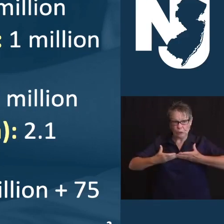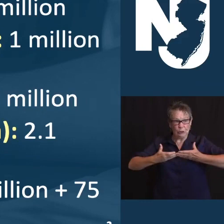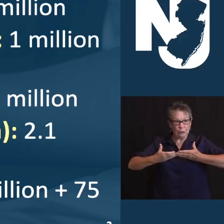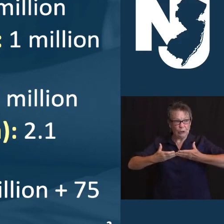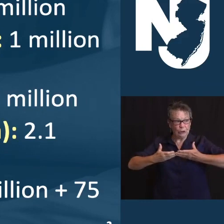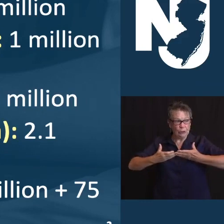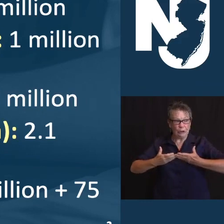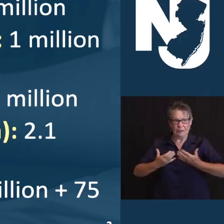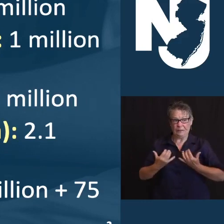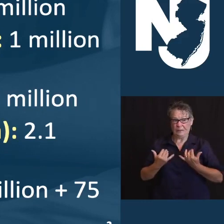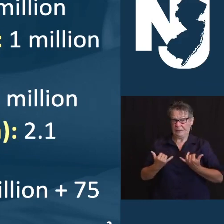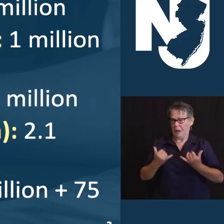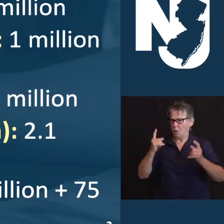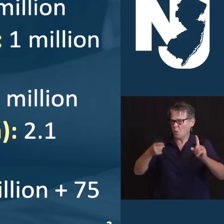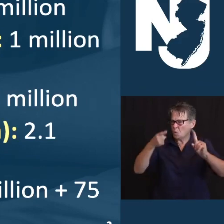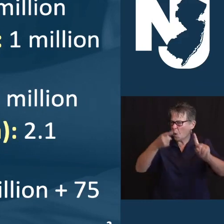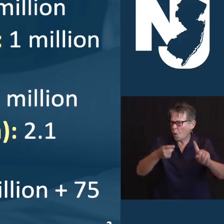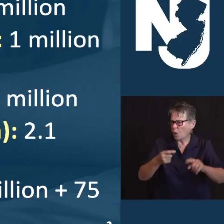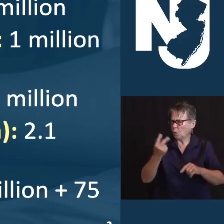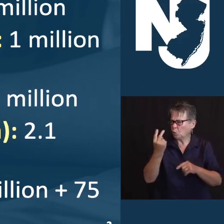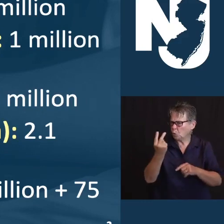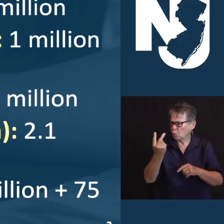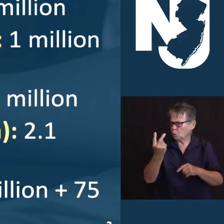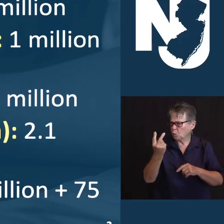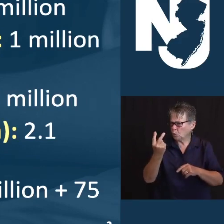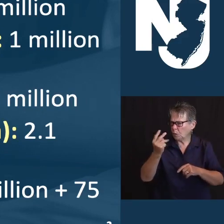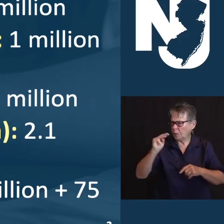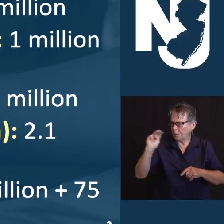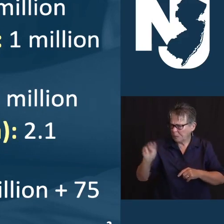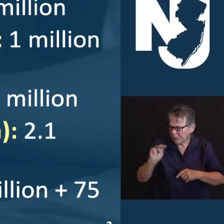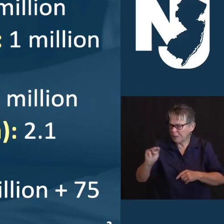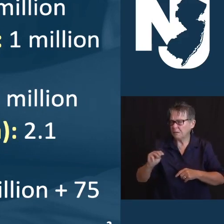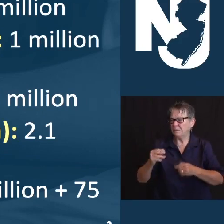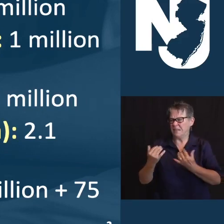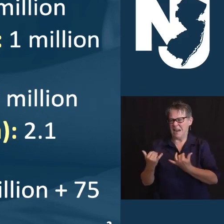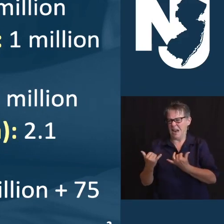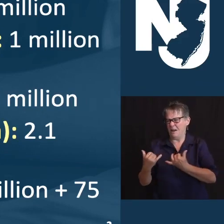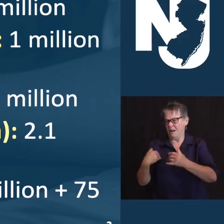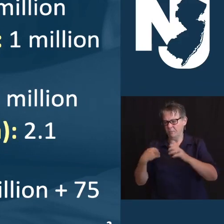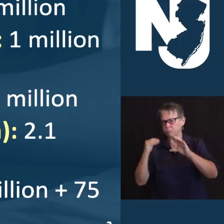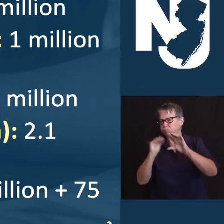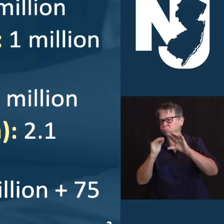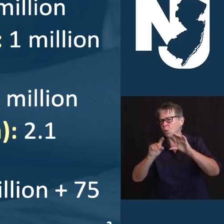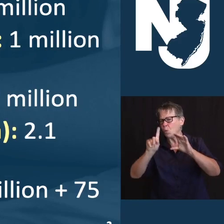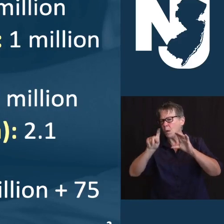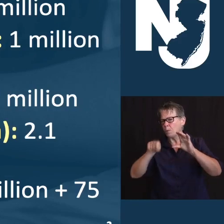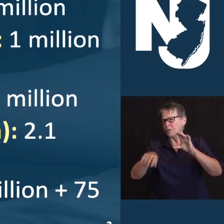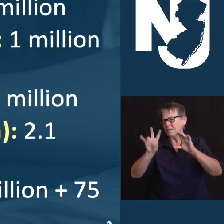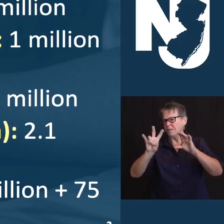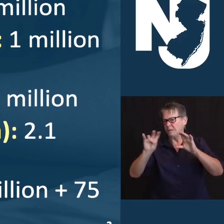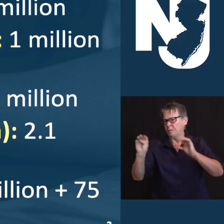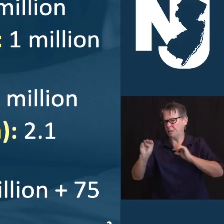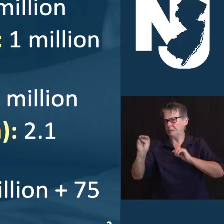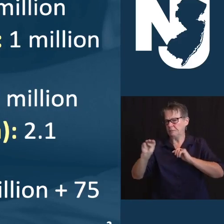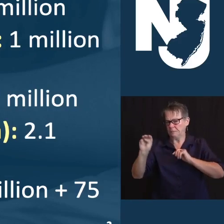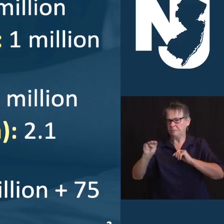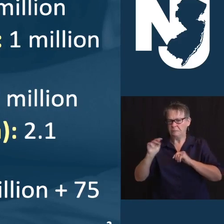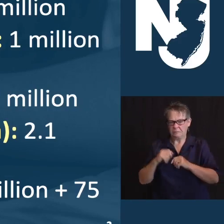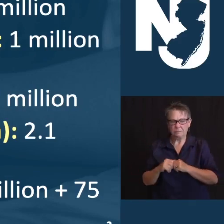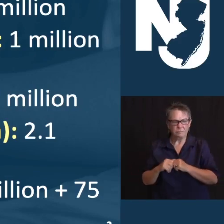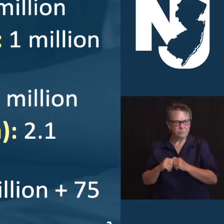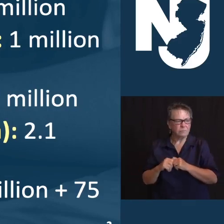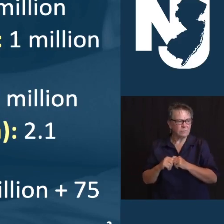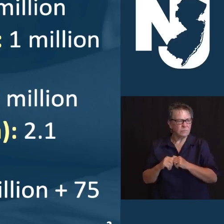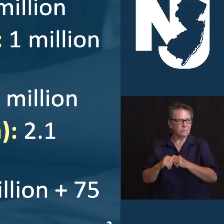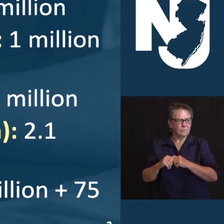at 1.7 million. We have 1 million hospital gowns currently on order, with delivery expected in a matter of weeks,